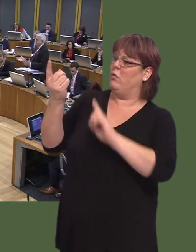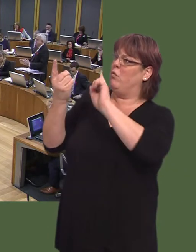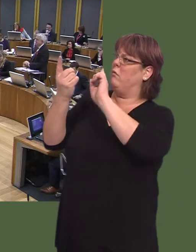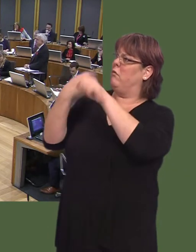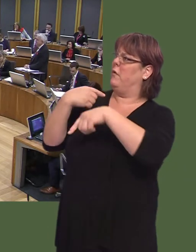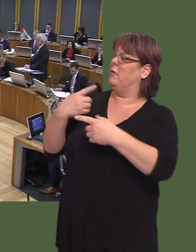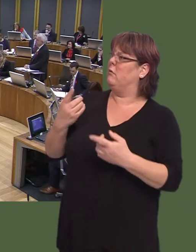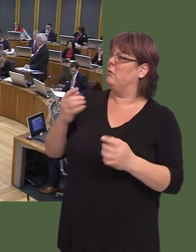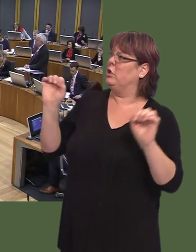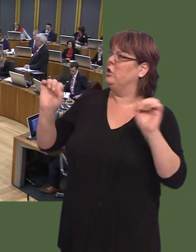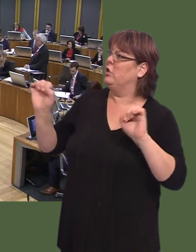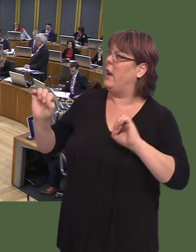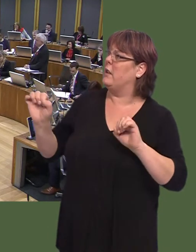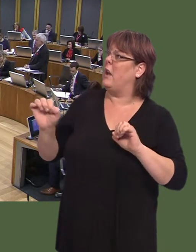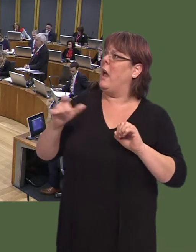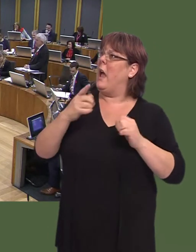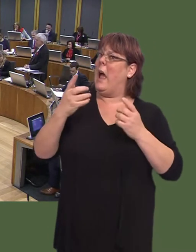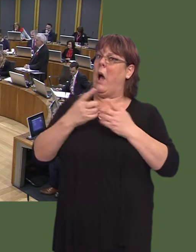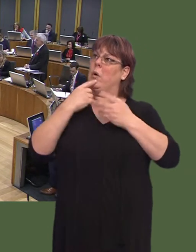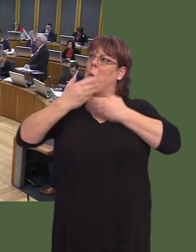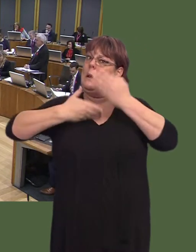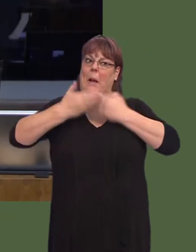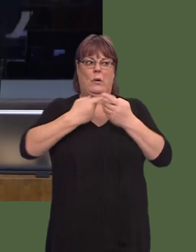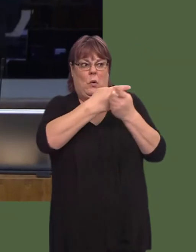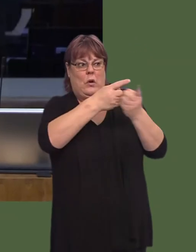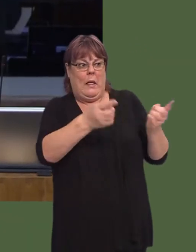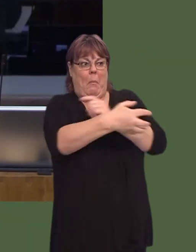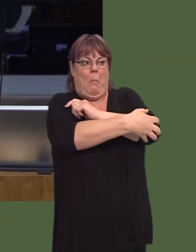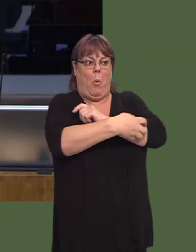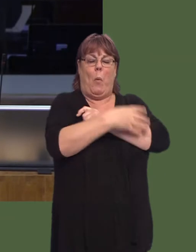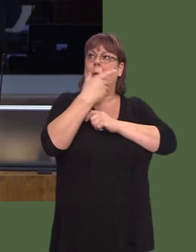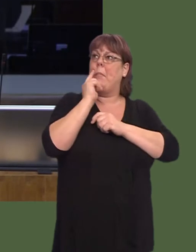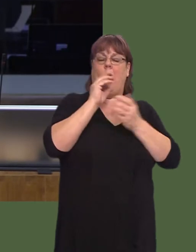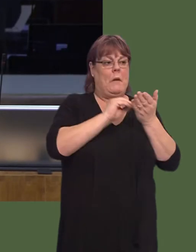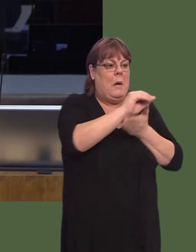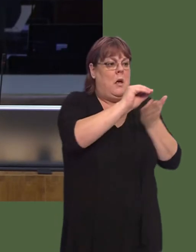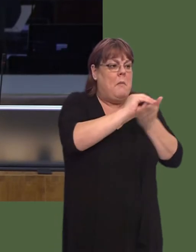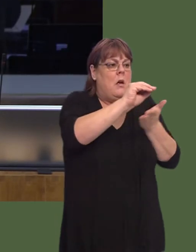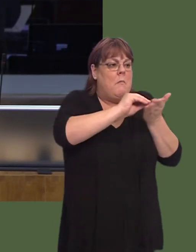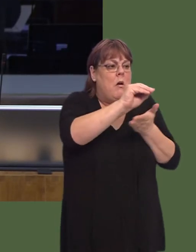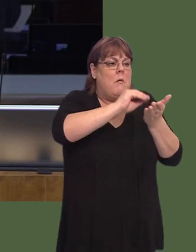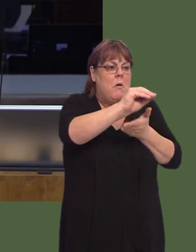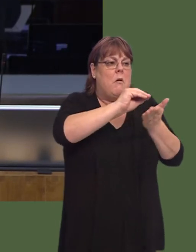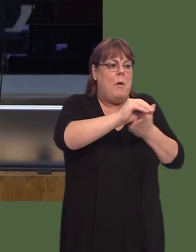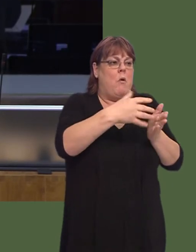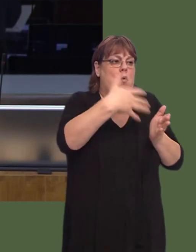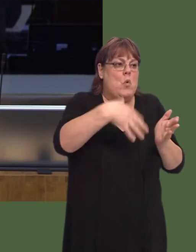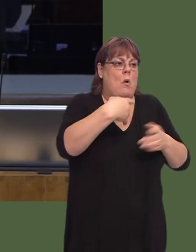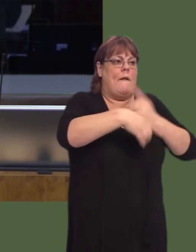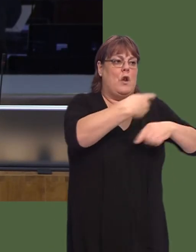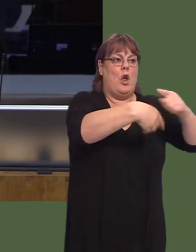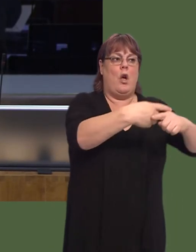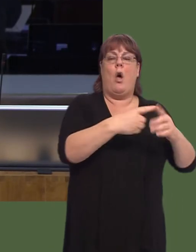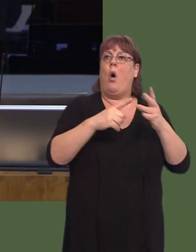do we justify loading poor people with these excessive charges, which are going to grow and grow with every year that passes?